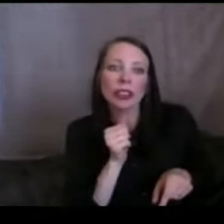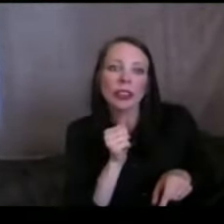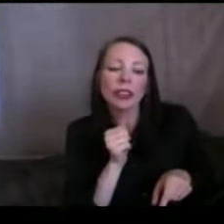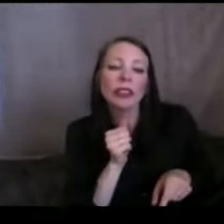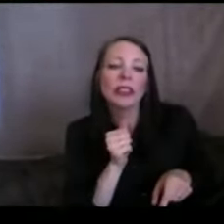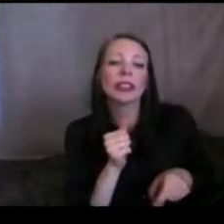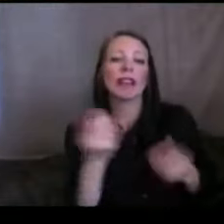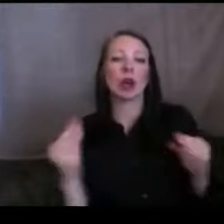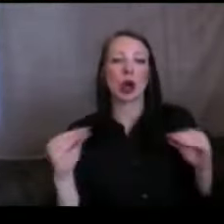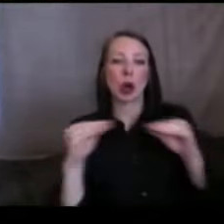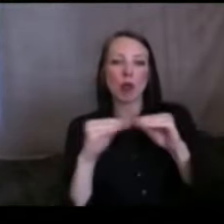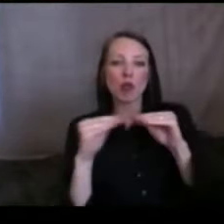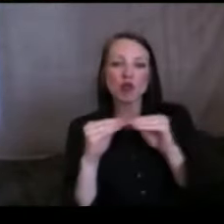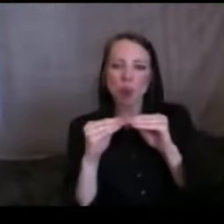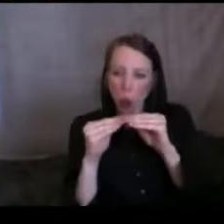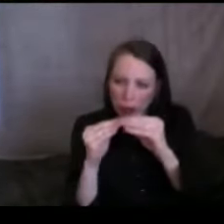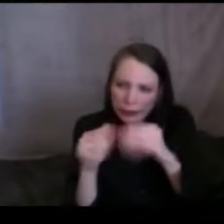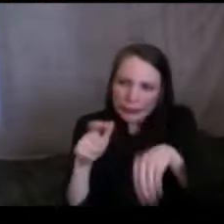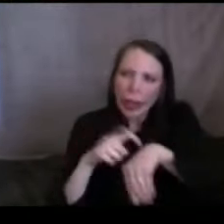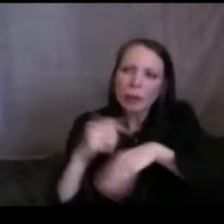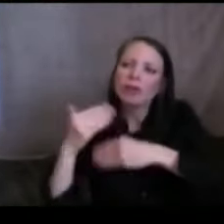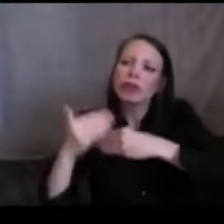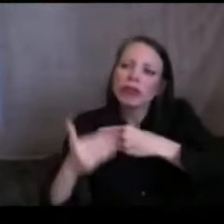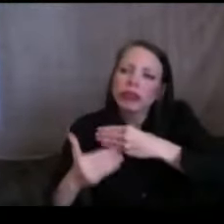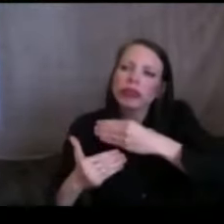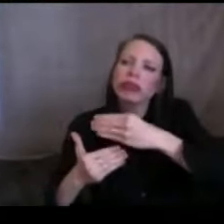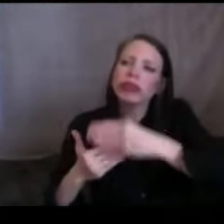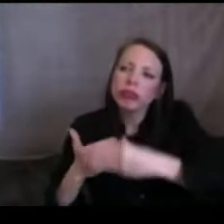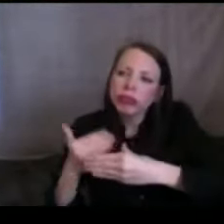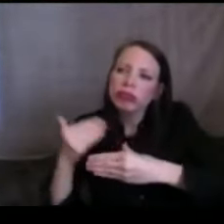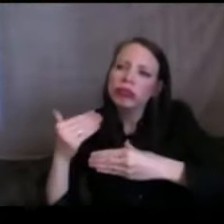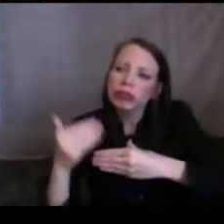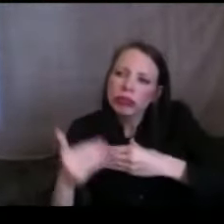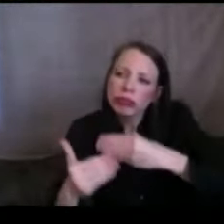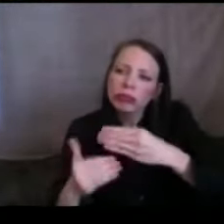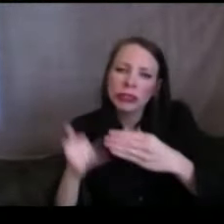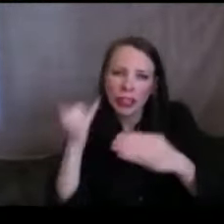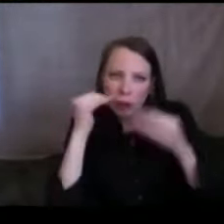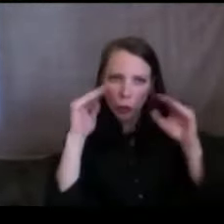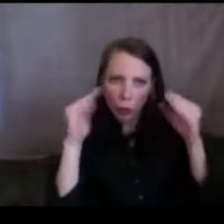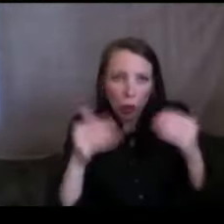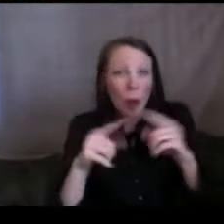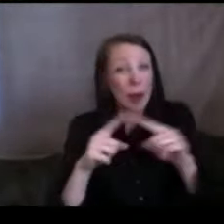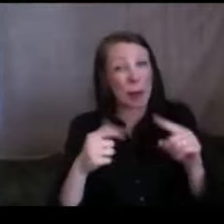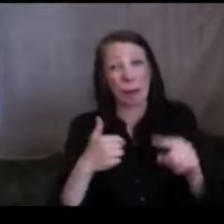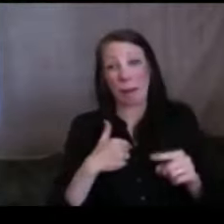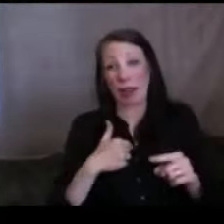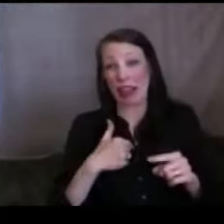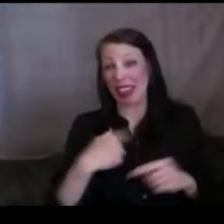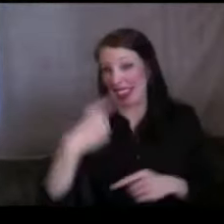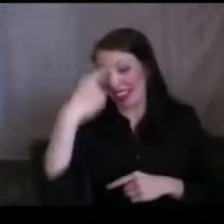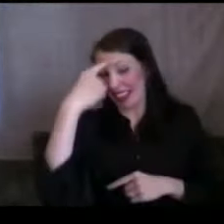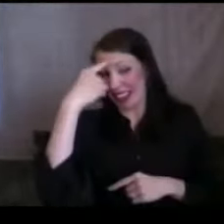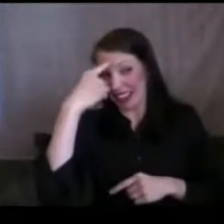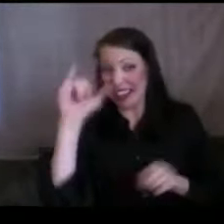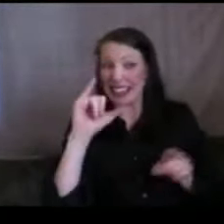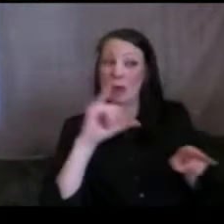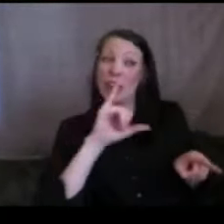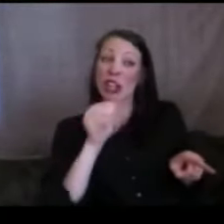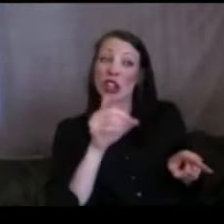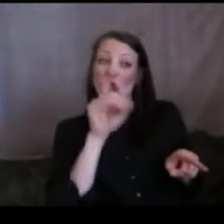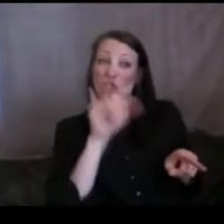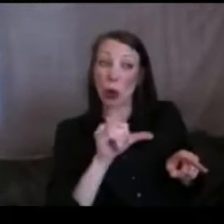more time to to work on something. But I'm strongly believe like Jody saying, they just